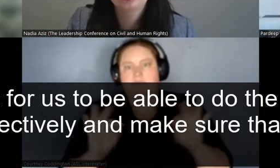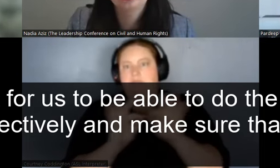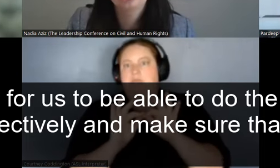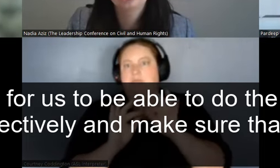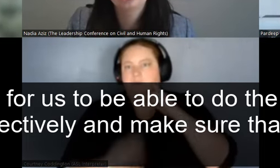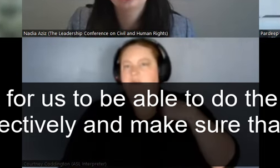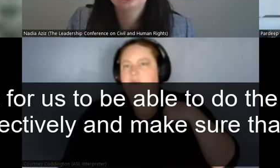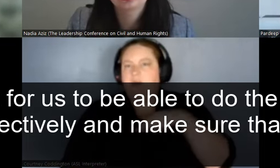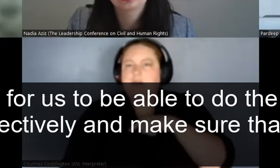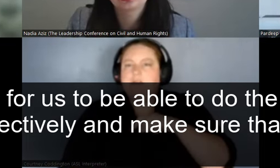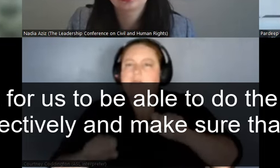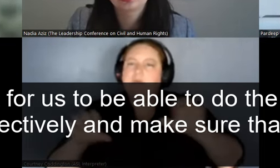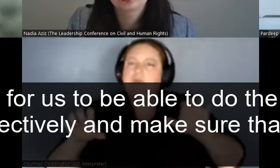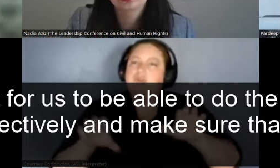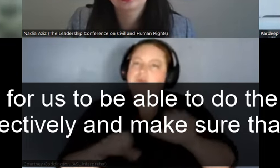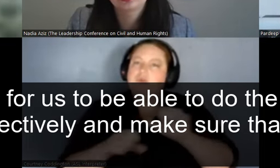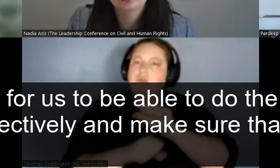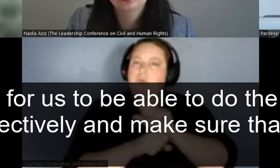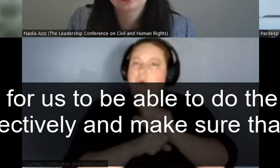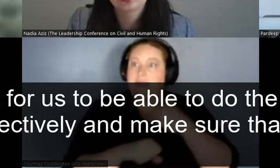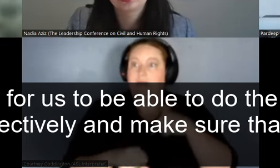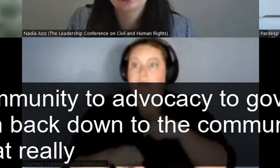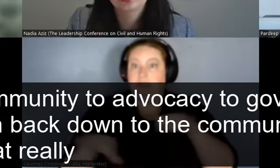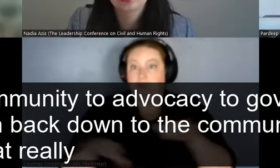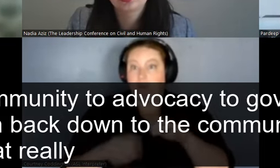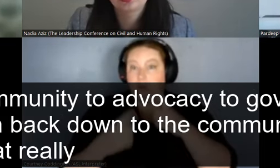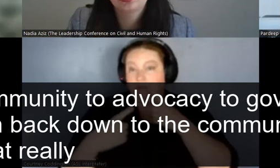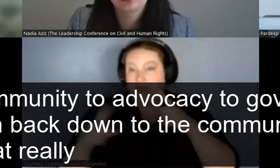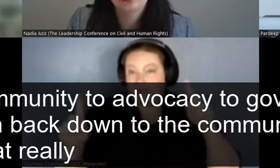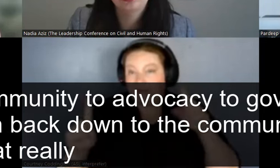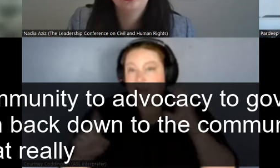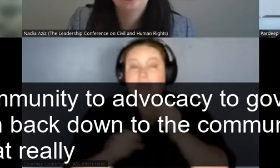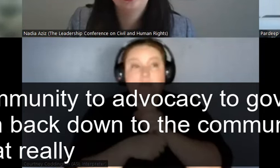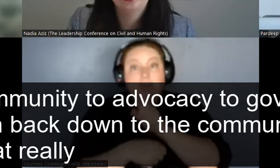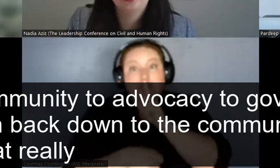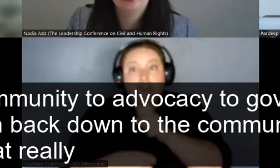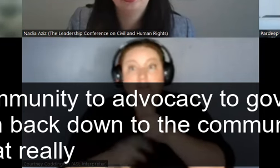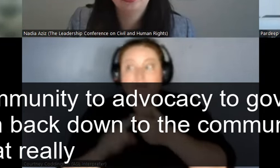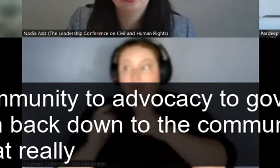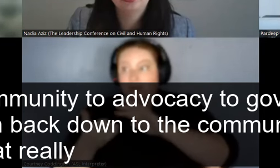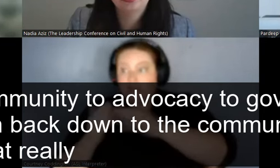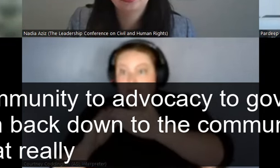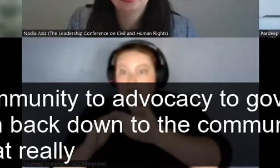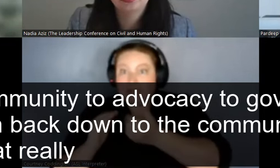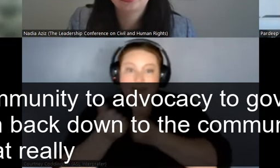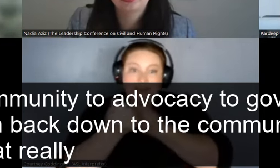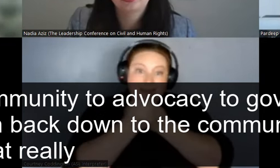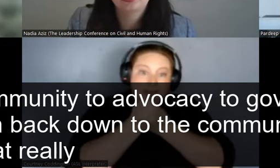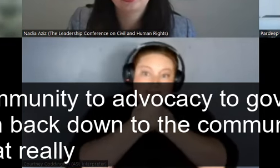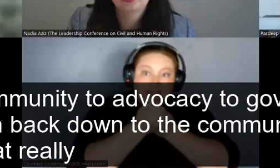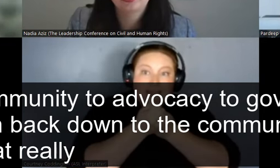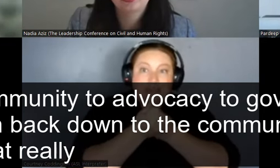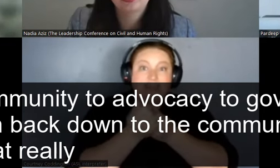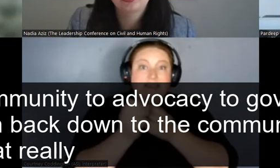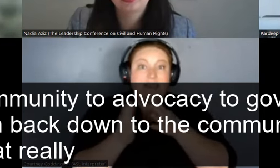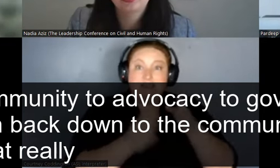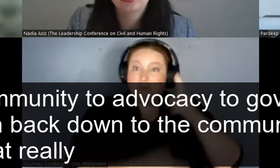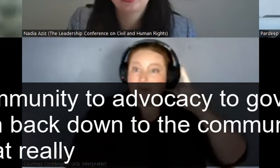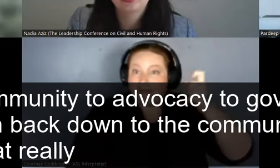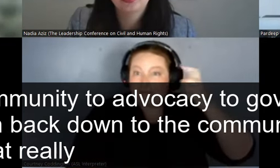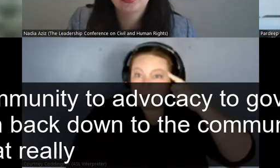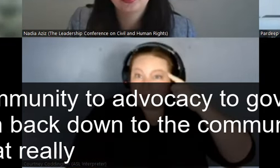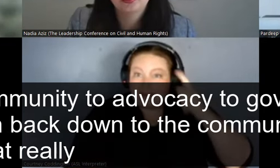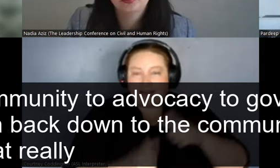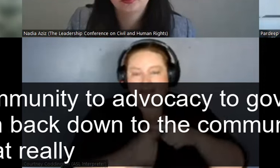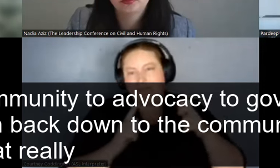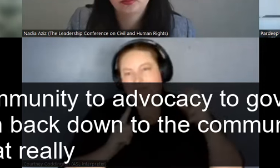to do the work that we do effectively and make sure we're going from community to advocacy to government and then back